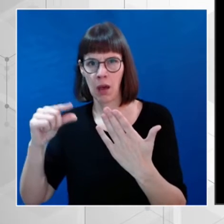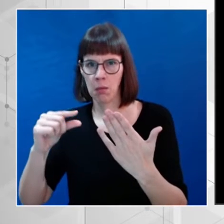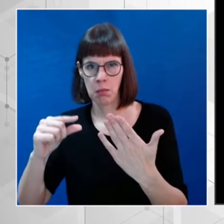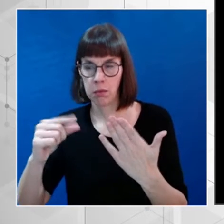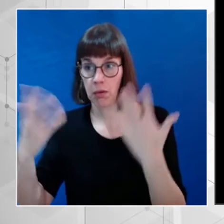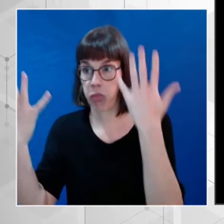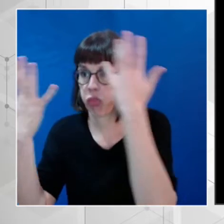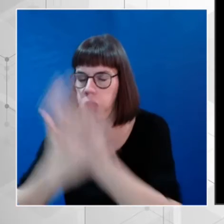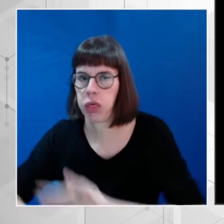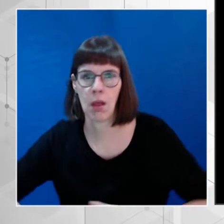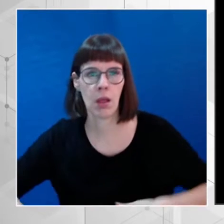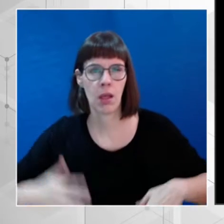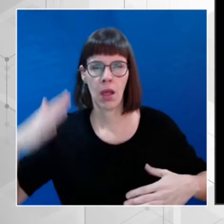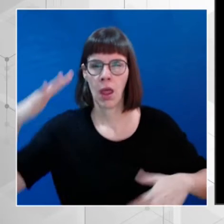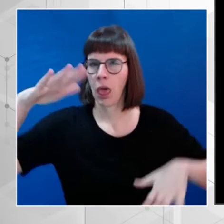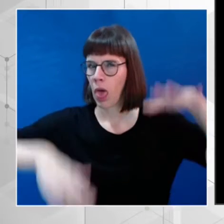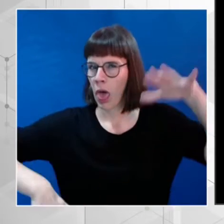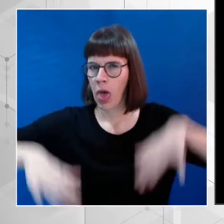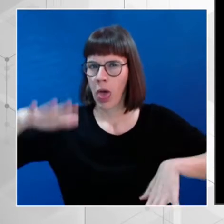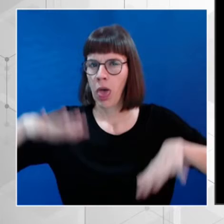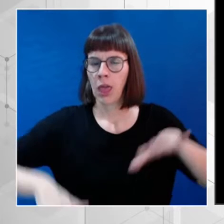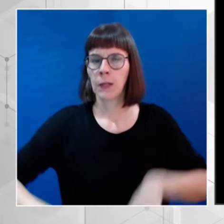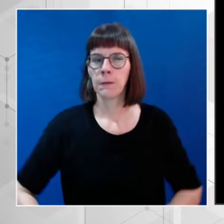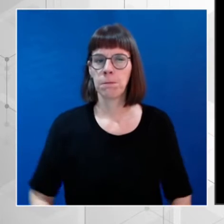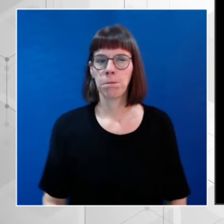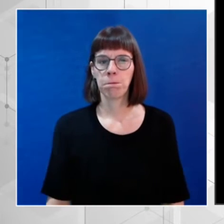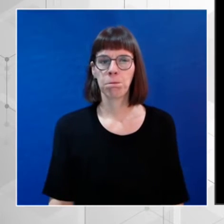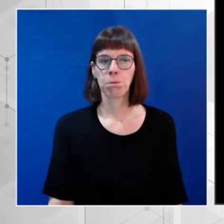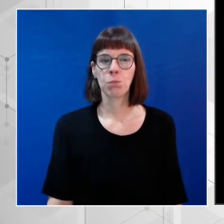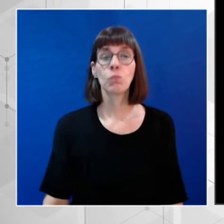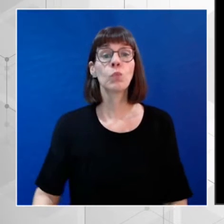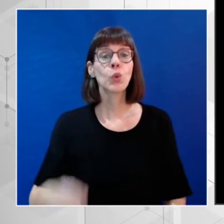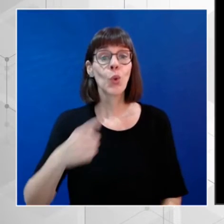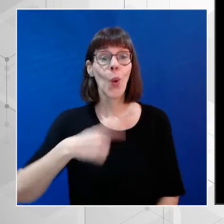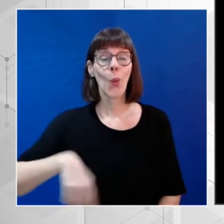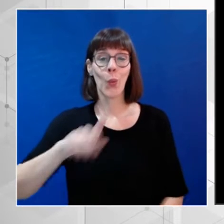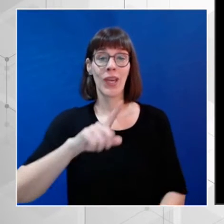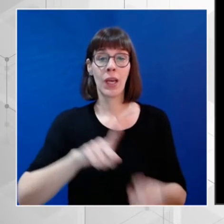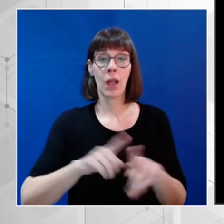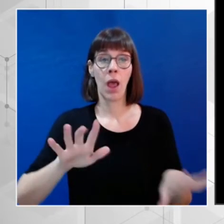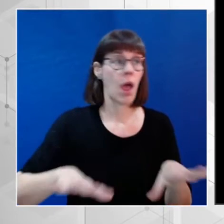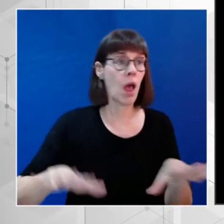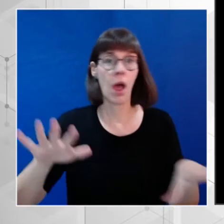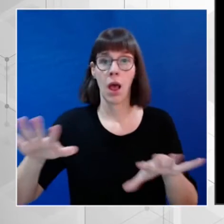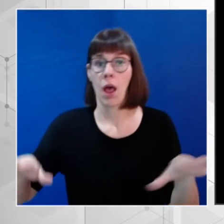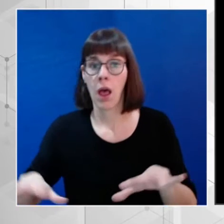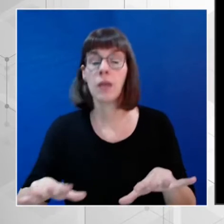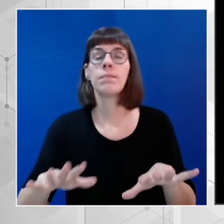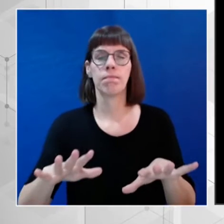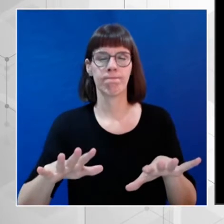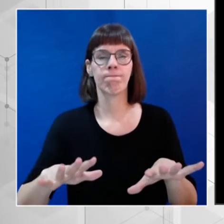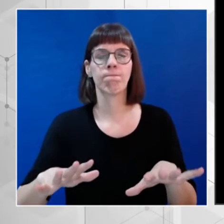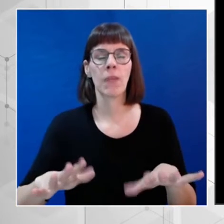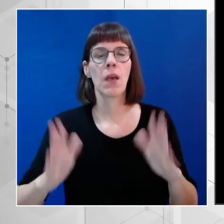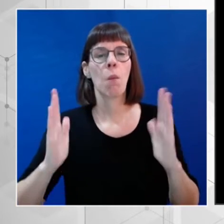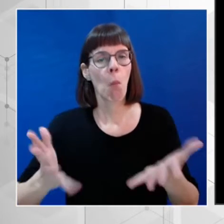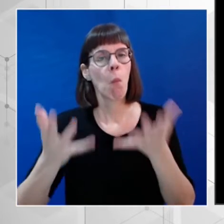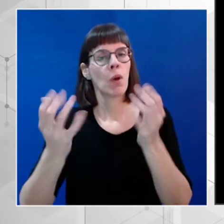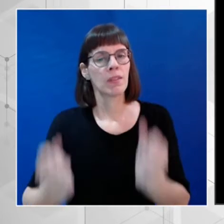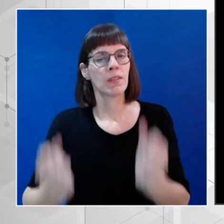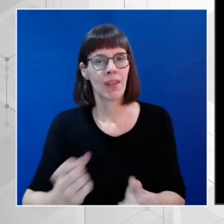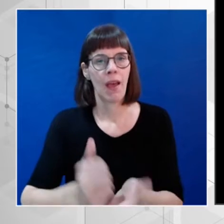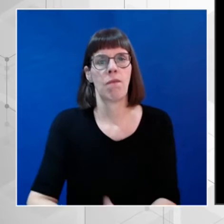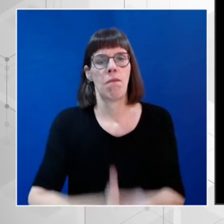And we're in this state of mind when we're lost. We need guidance, orientation, or even better, very quick